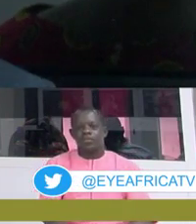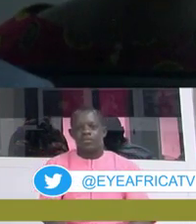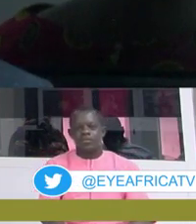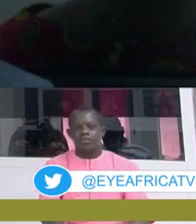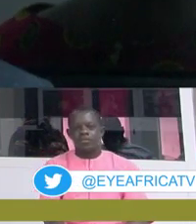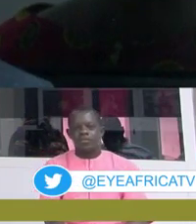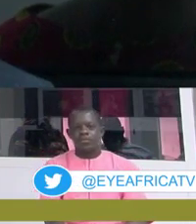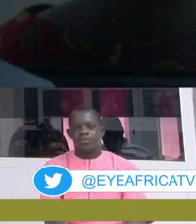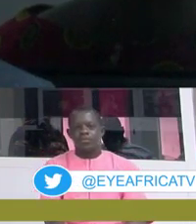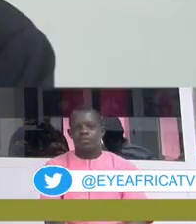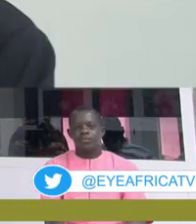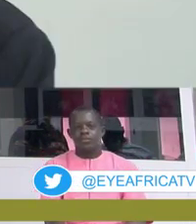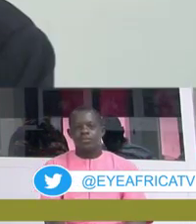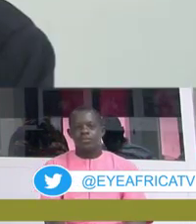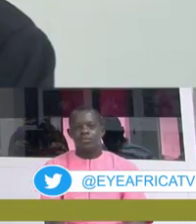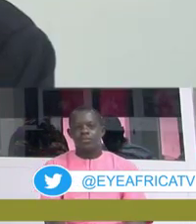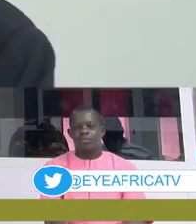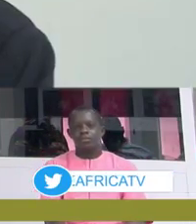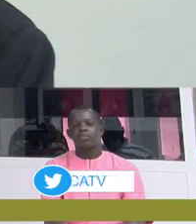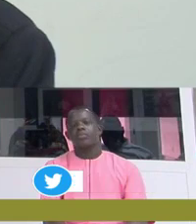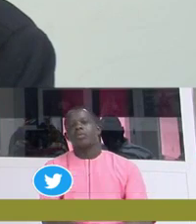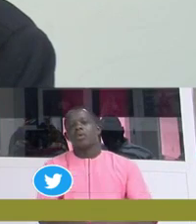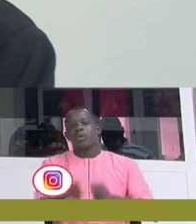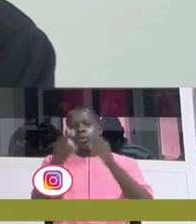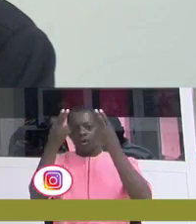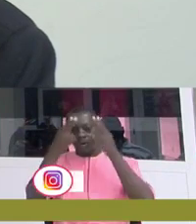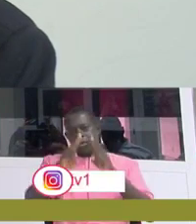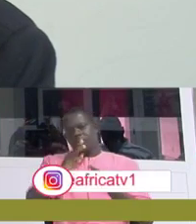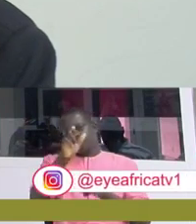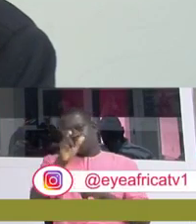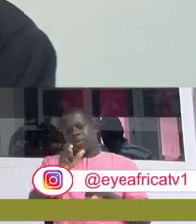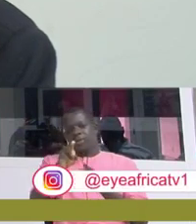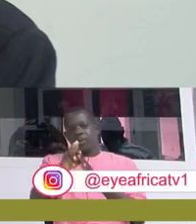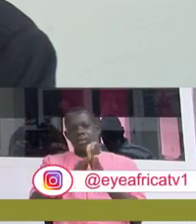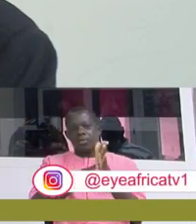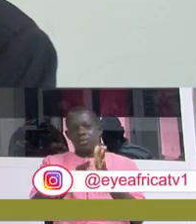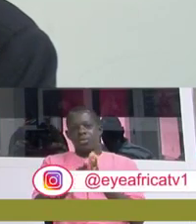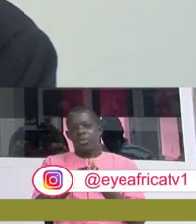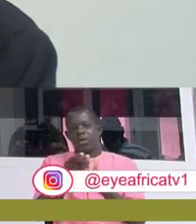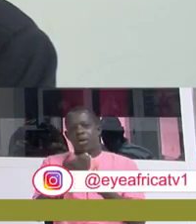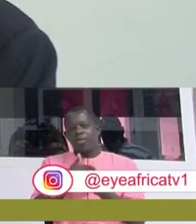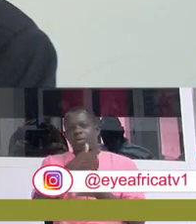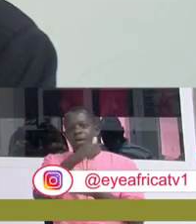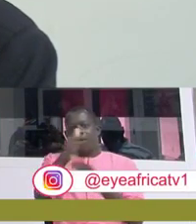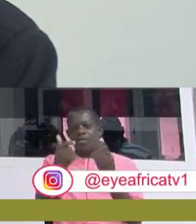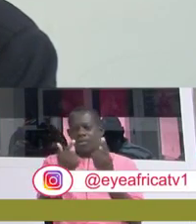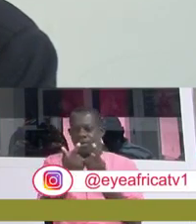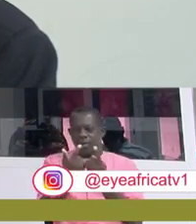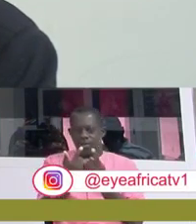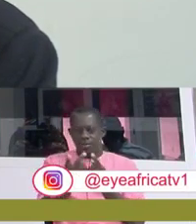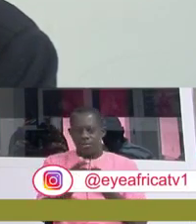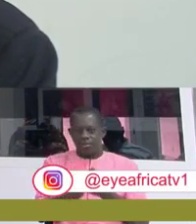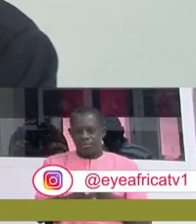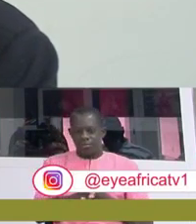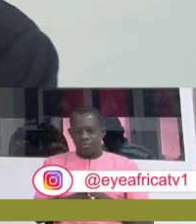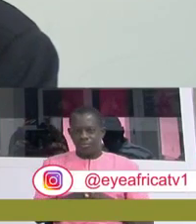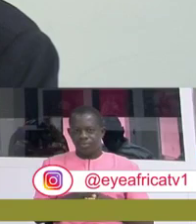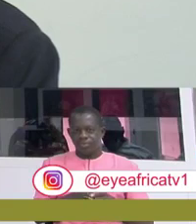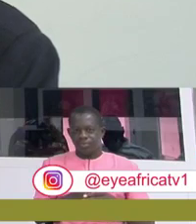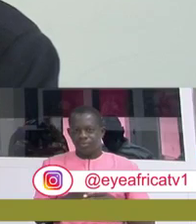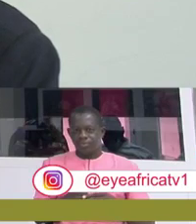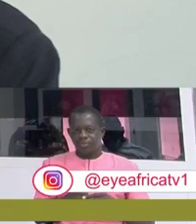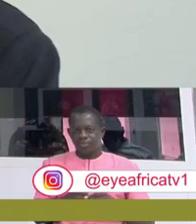Council, you would need a big bus to get all those bandits in the bus and carry them to the police